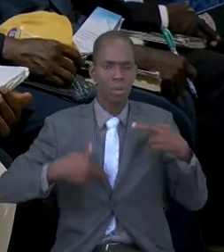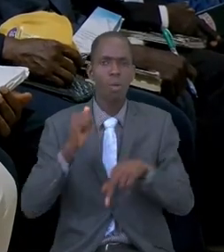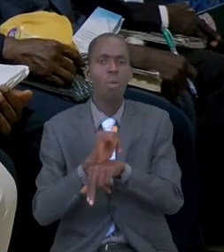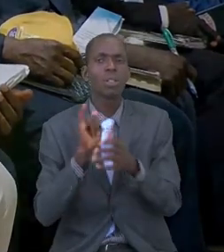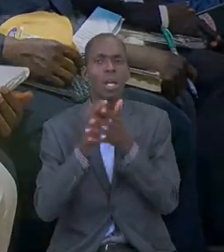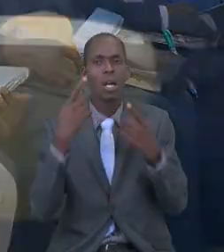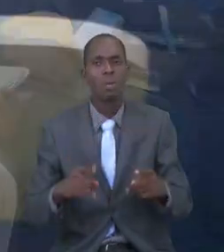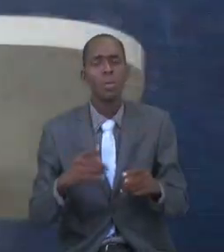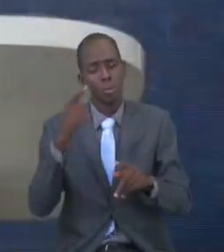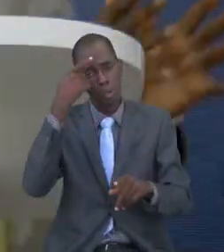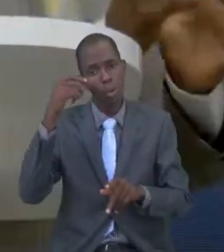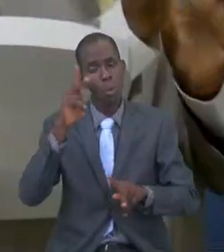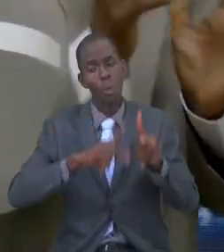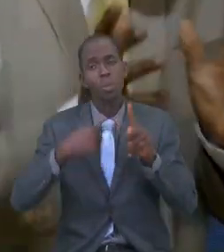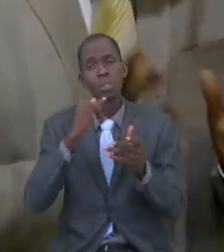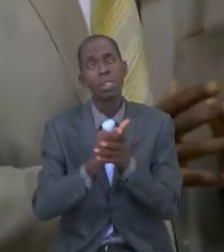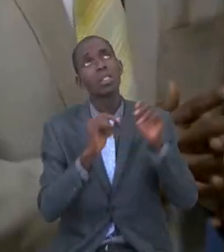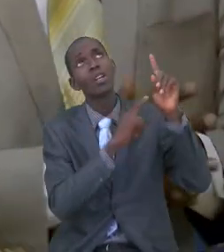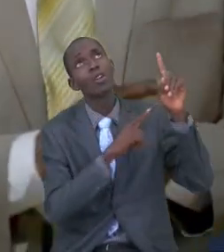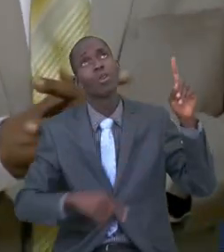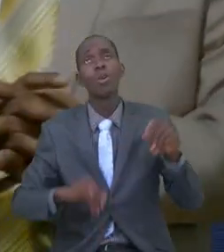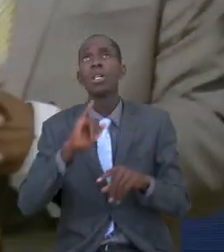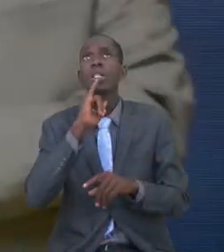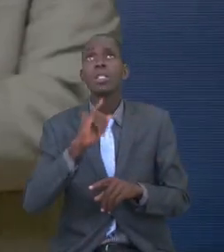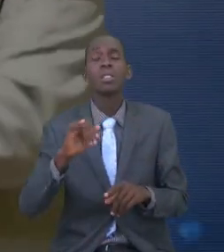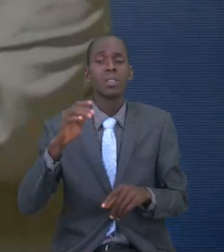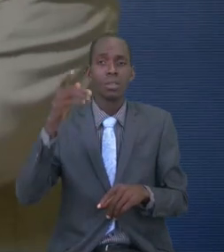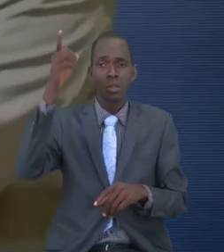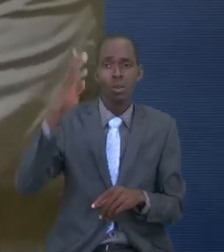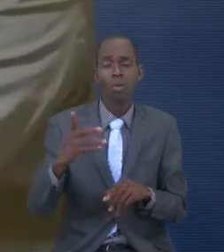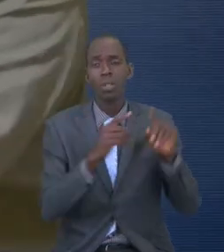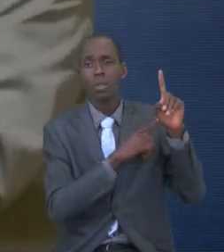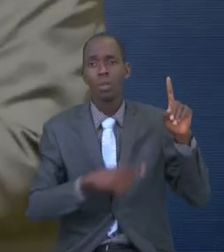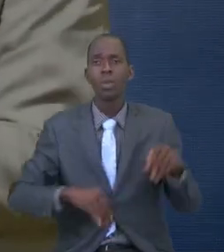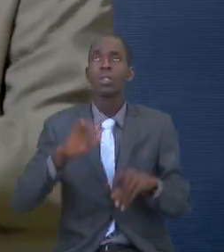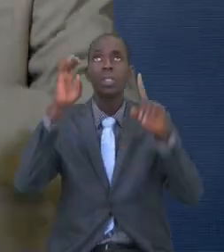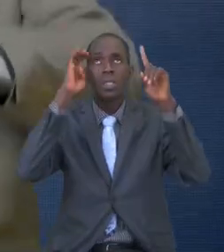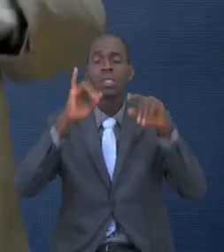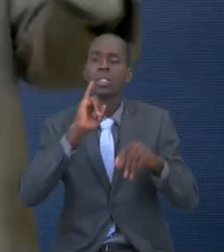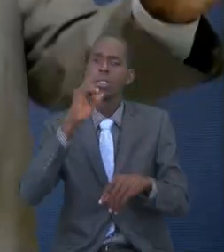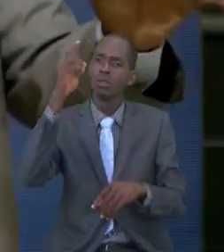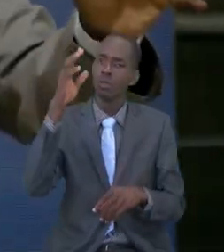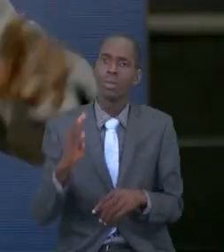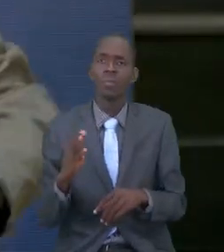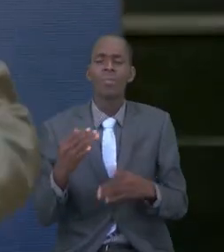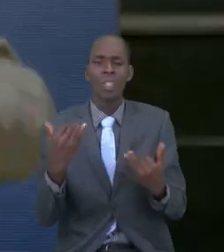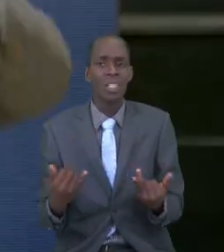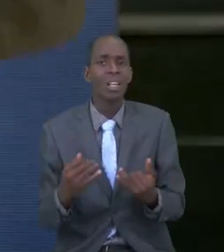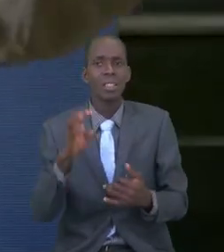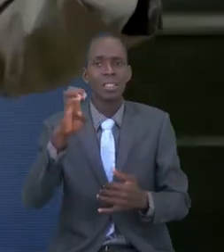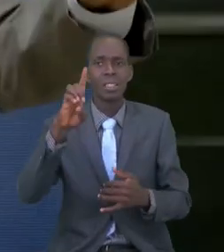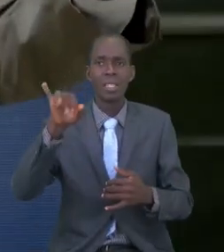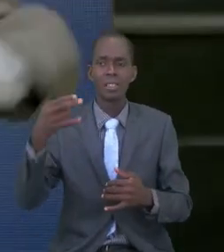God. The Lord, he is God. They should have been the time when Elijah will organize the people